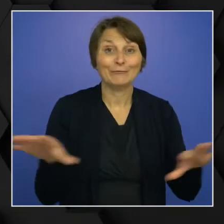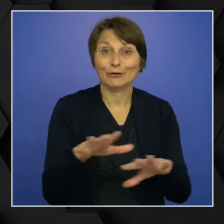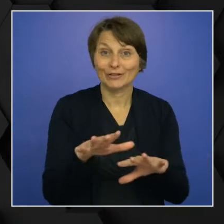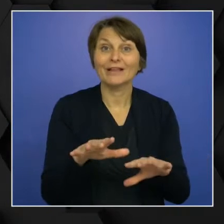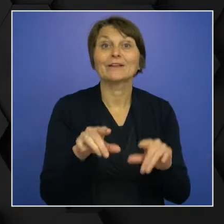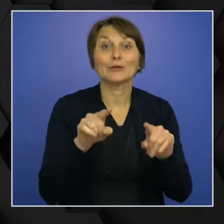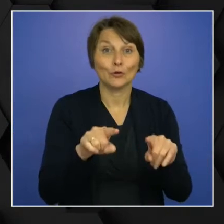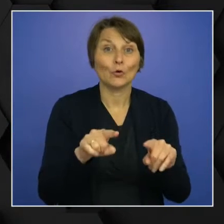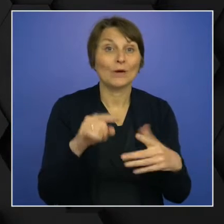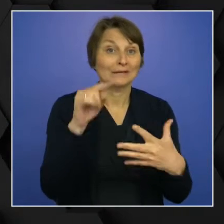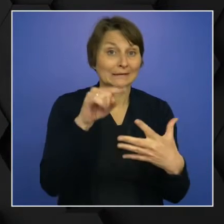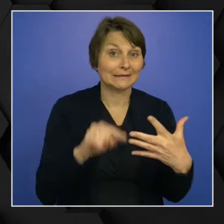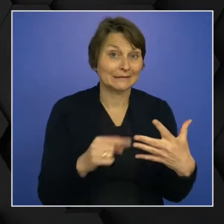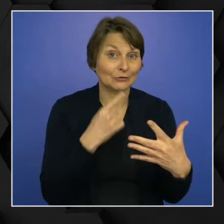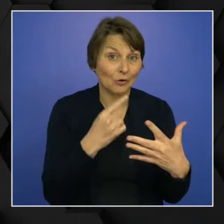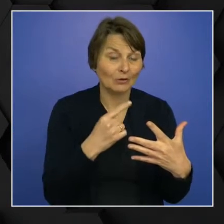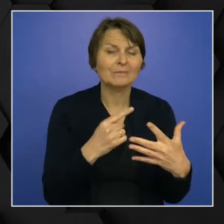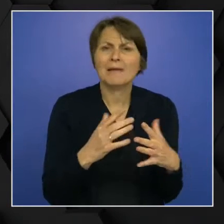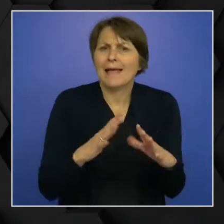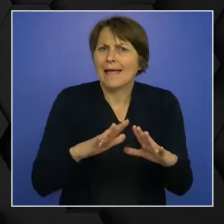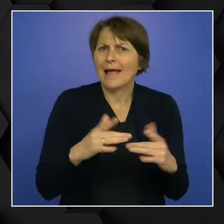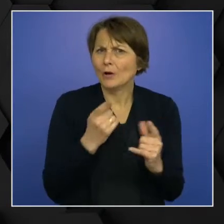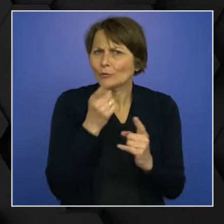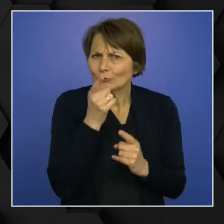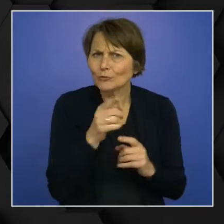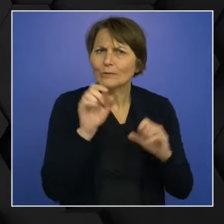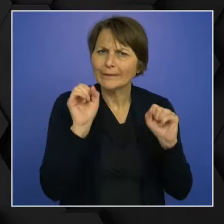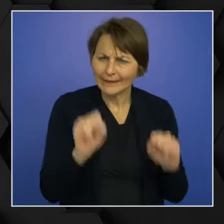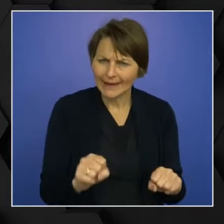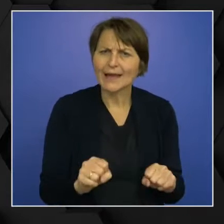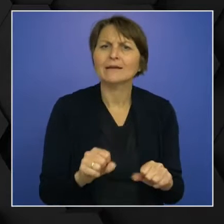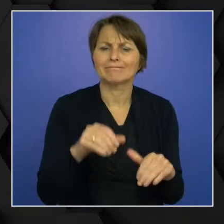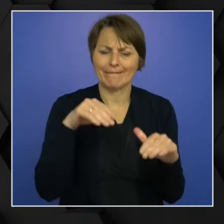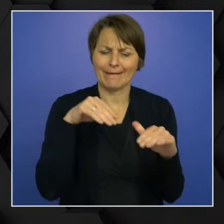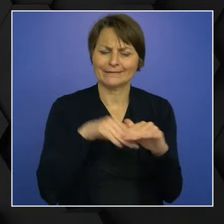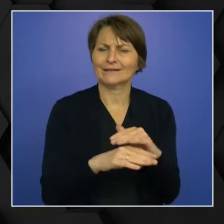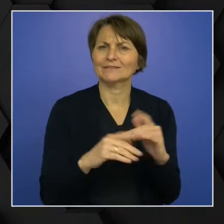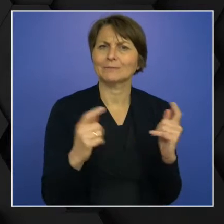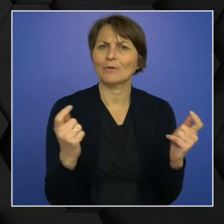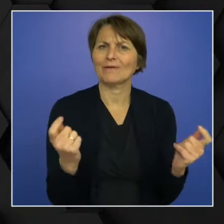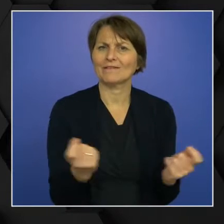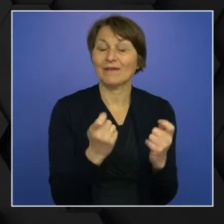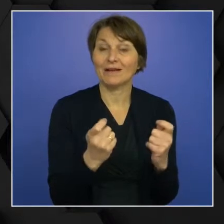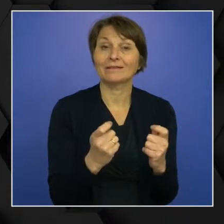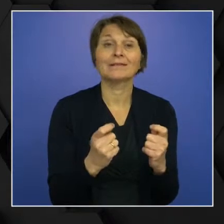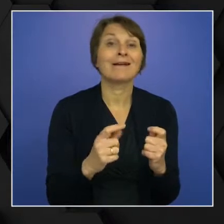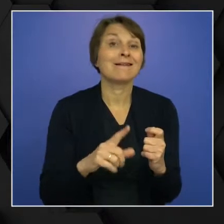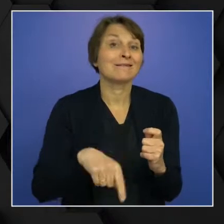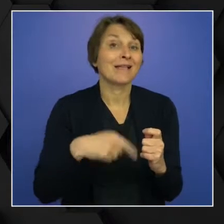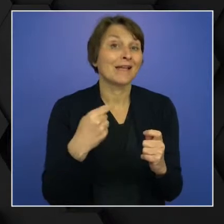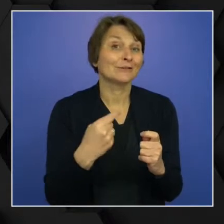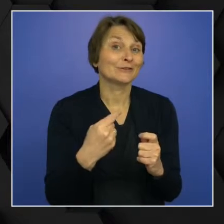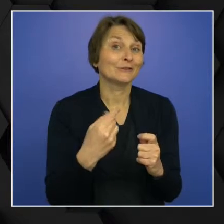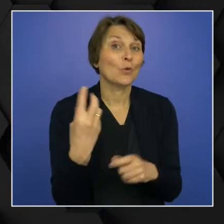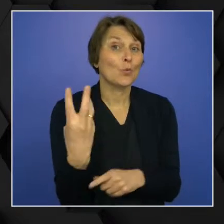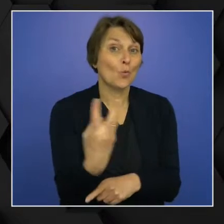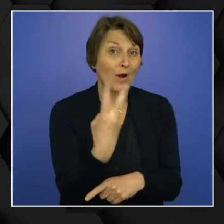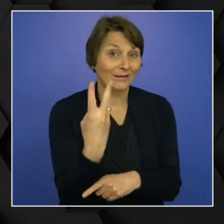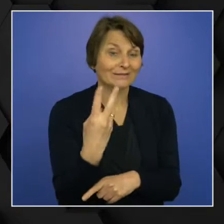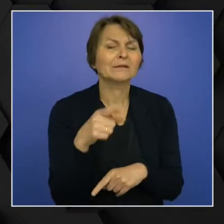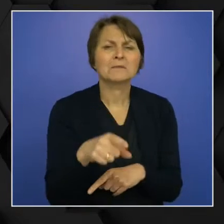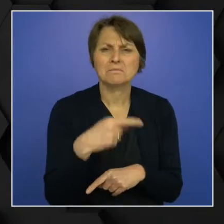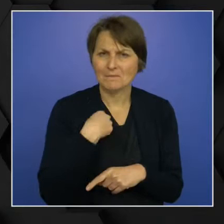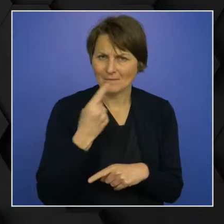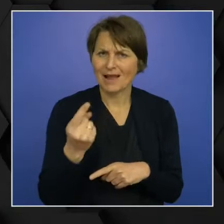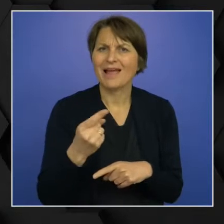actually put on an accessible event. So next Wednesday, the Ability Summit is on. So everyone should be tuning into Ability.